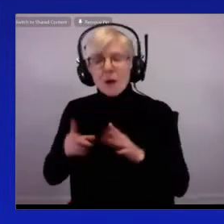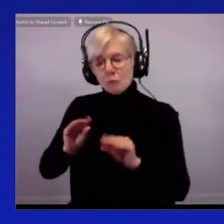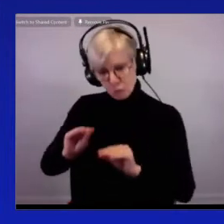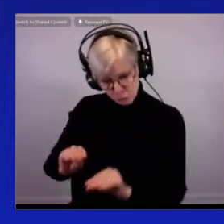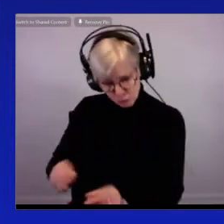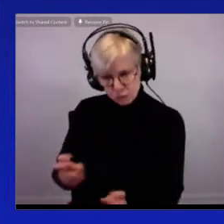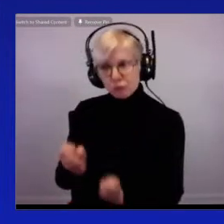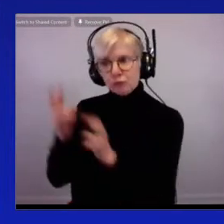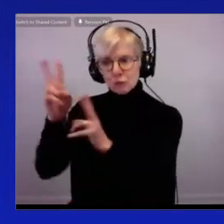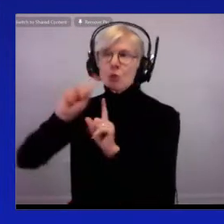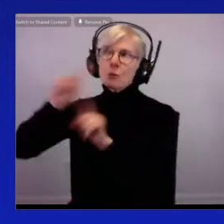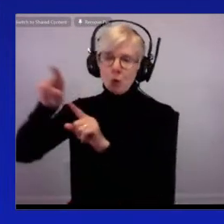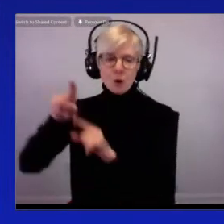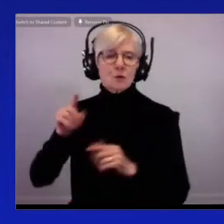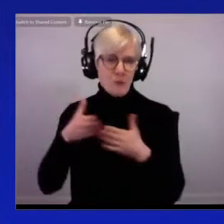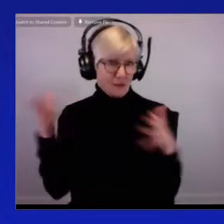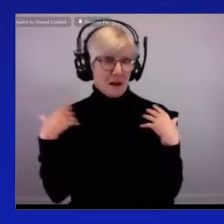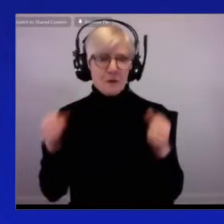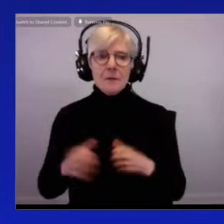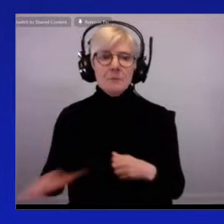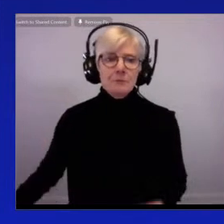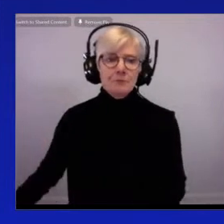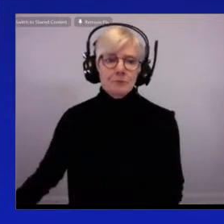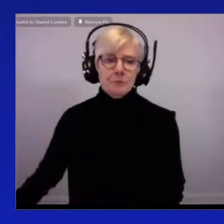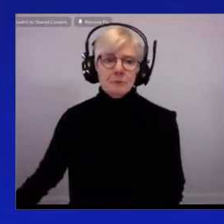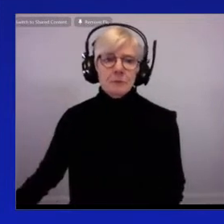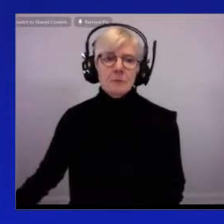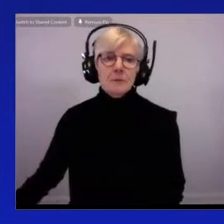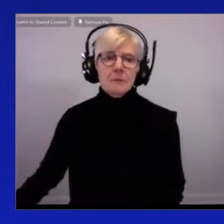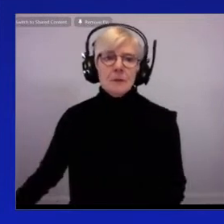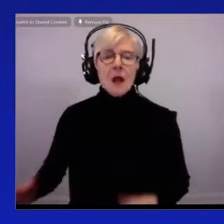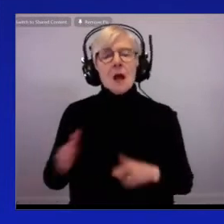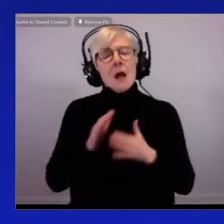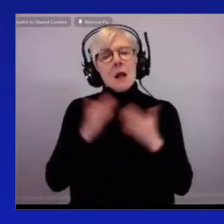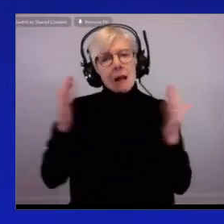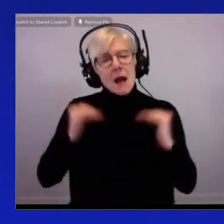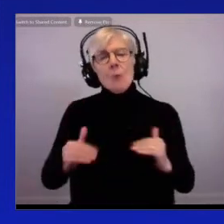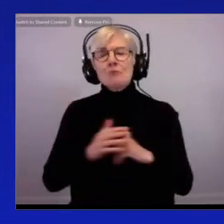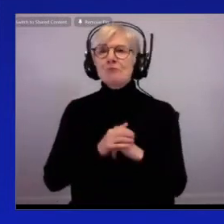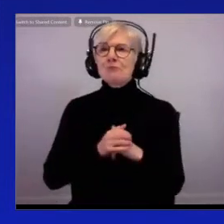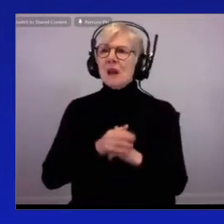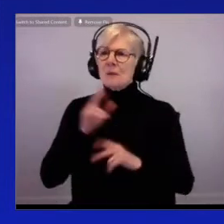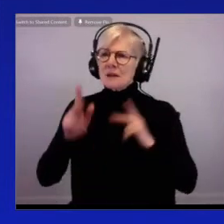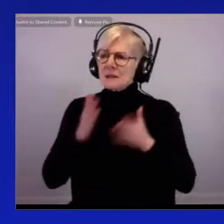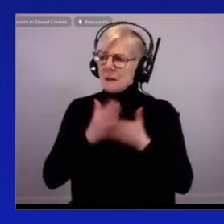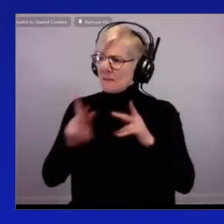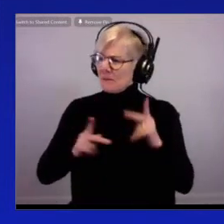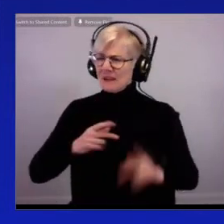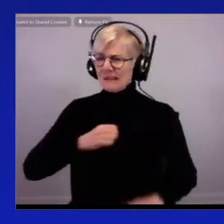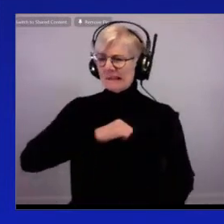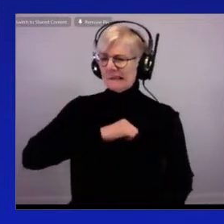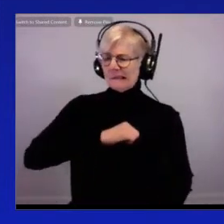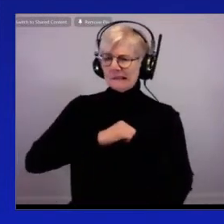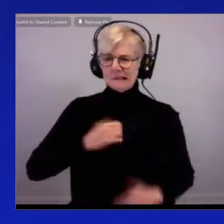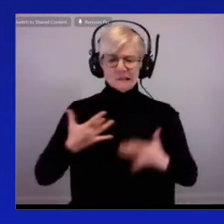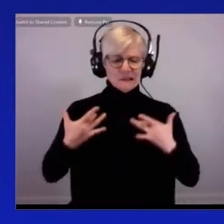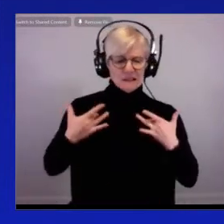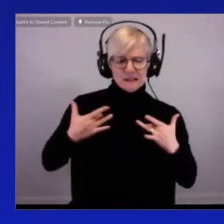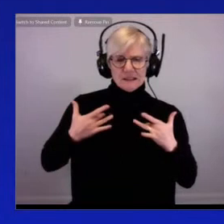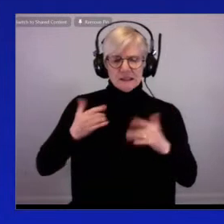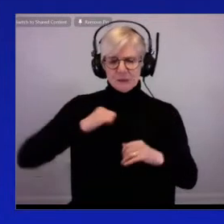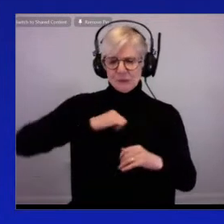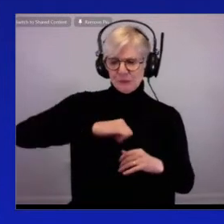I also want to take a moment to talk about vaccine hesitancy. We know even before the pandemic, the World